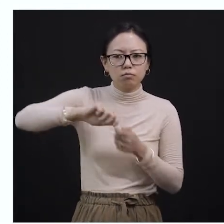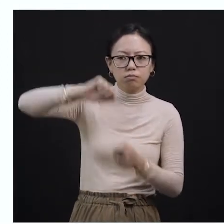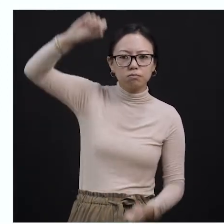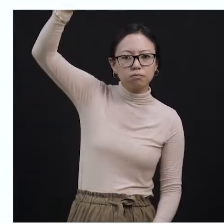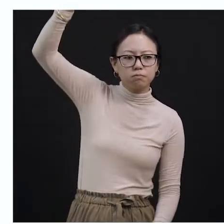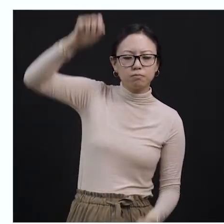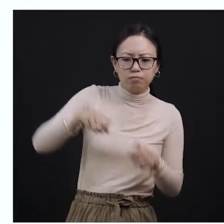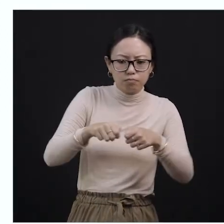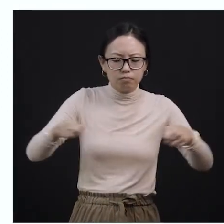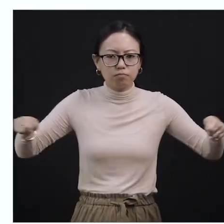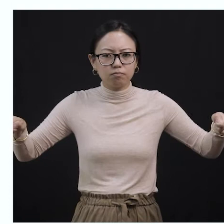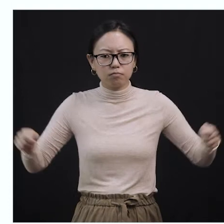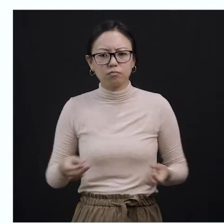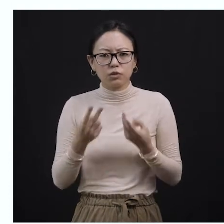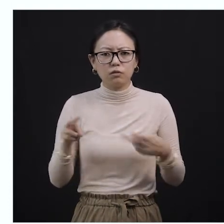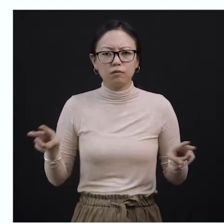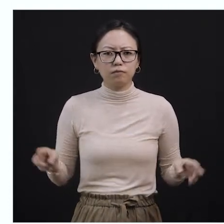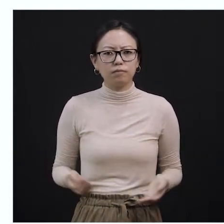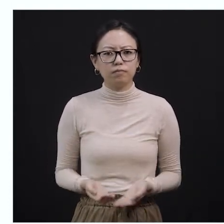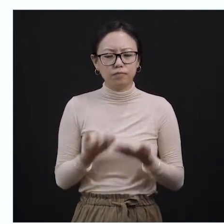of objects, different objects, all right?